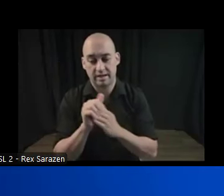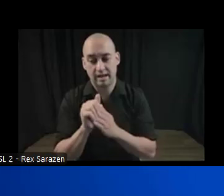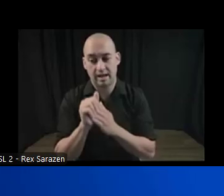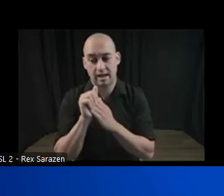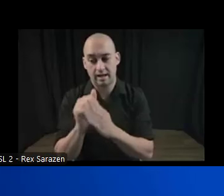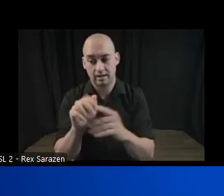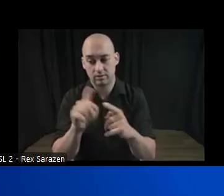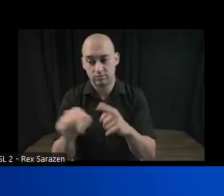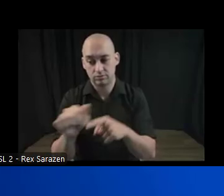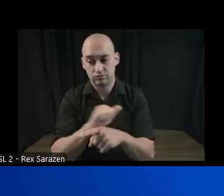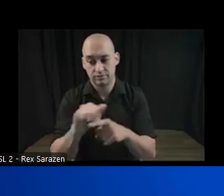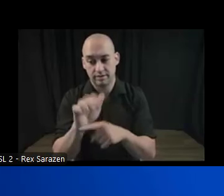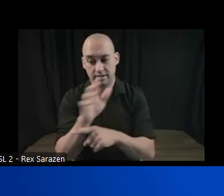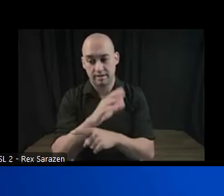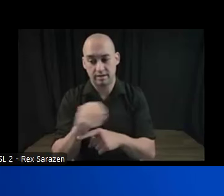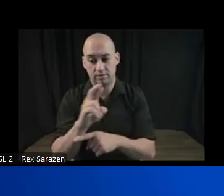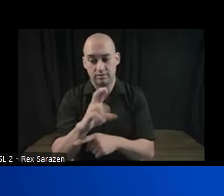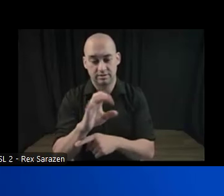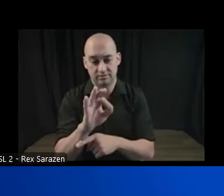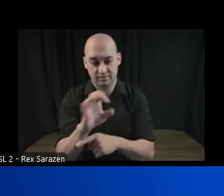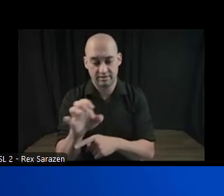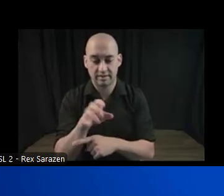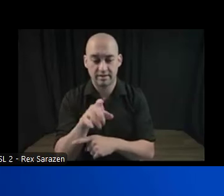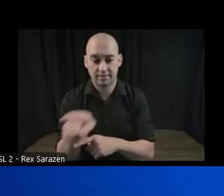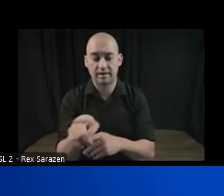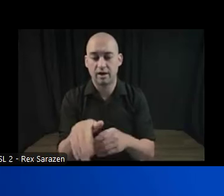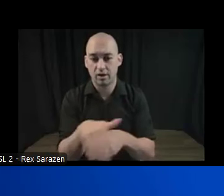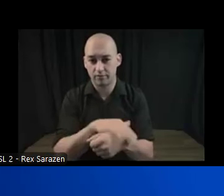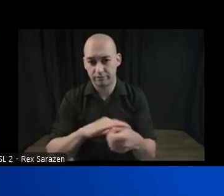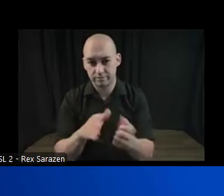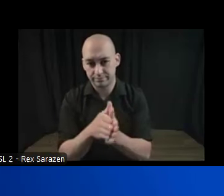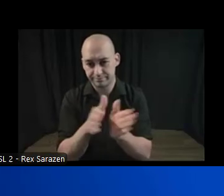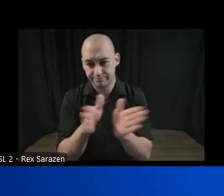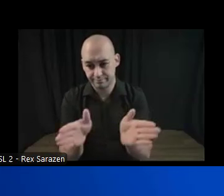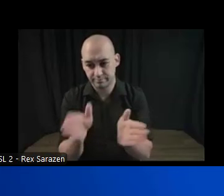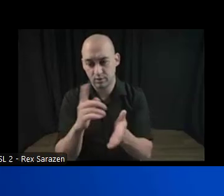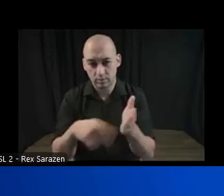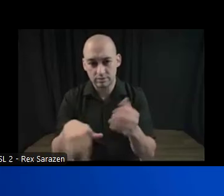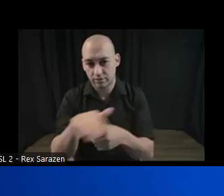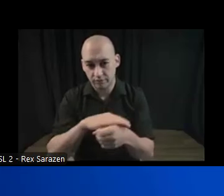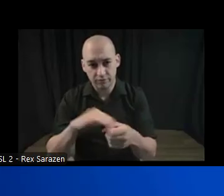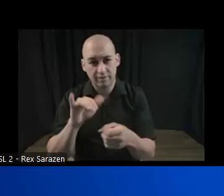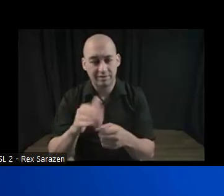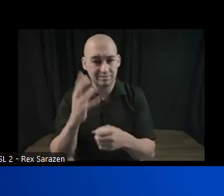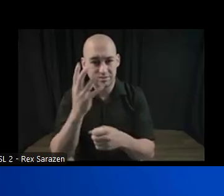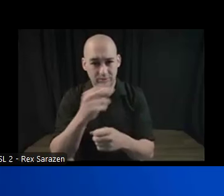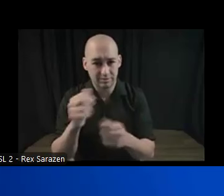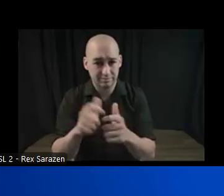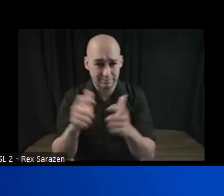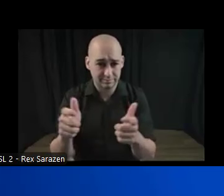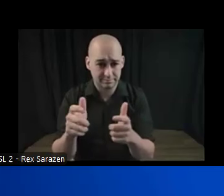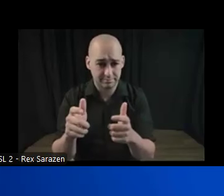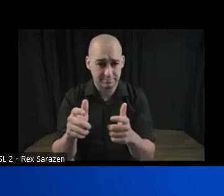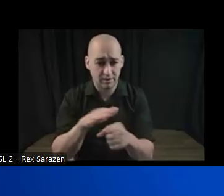training in RCFEs, and it covers the breadth of what is required, which is pretty extensive, enough